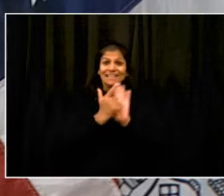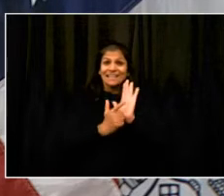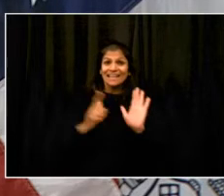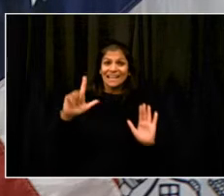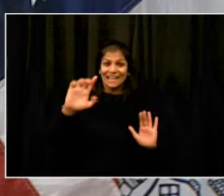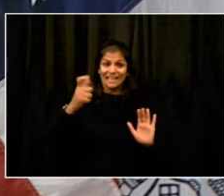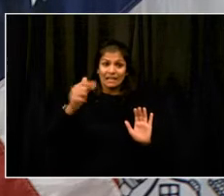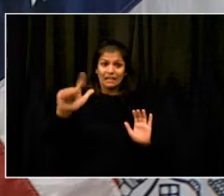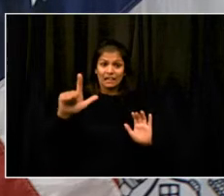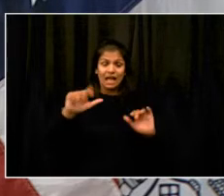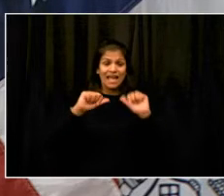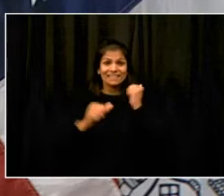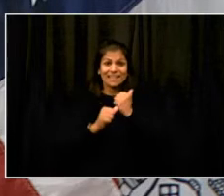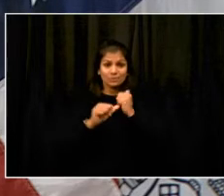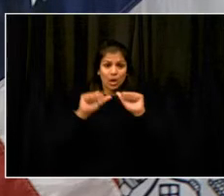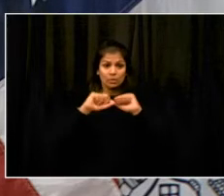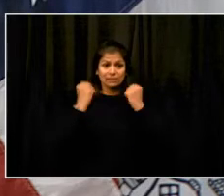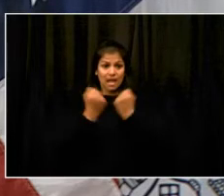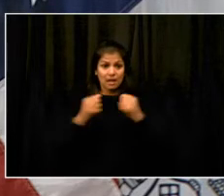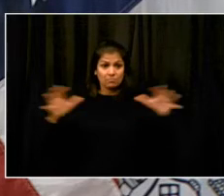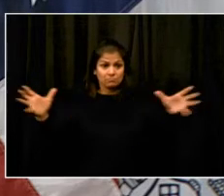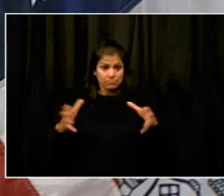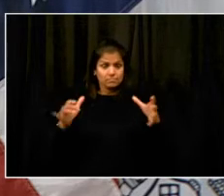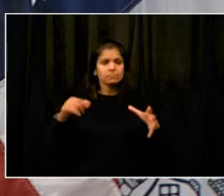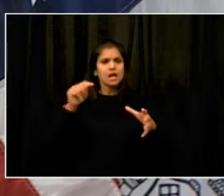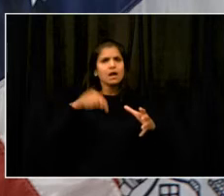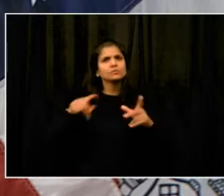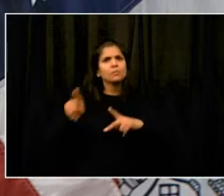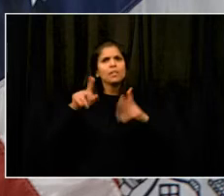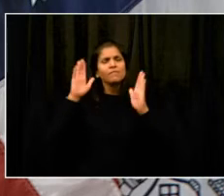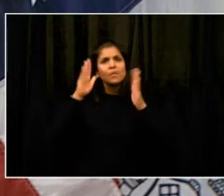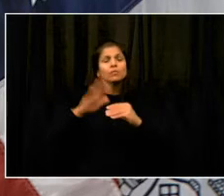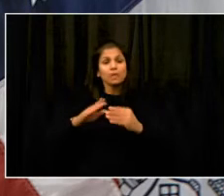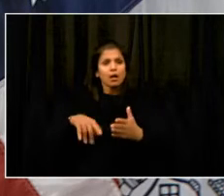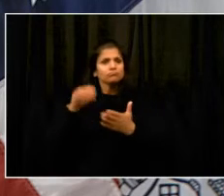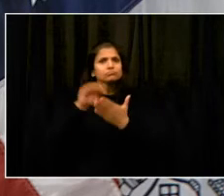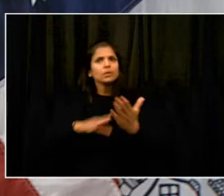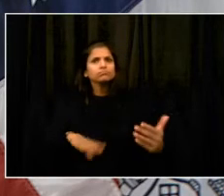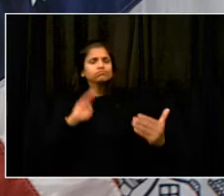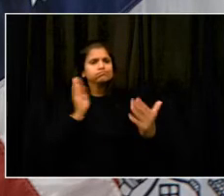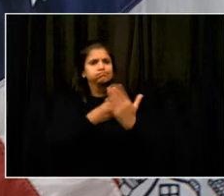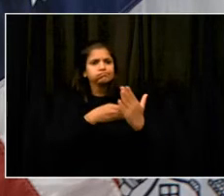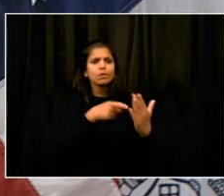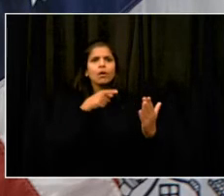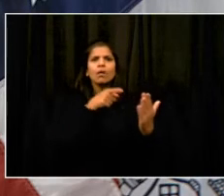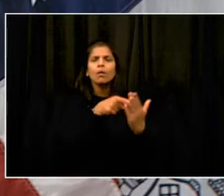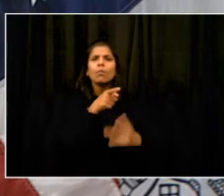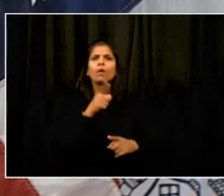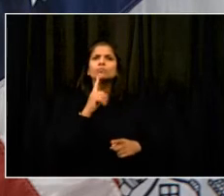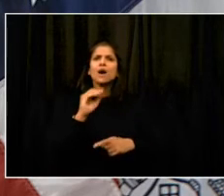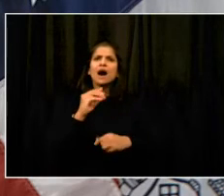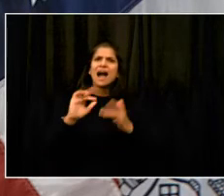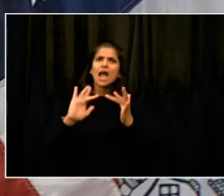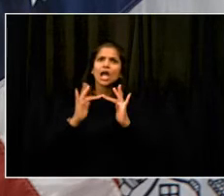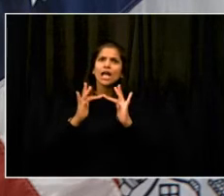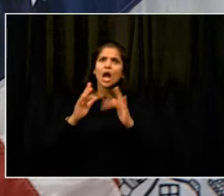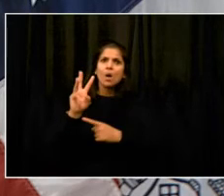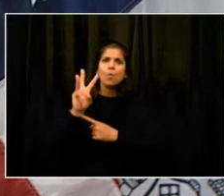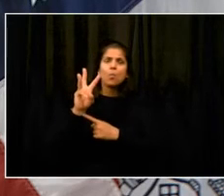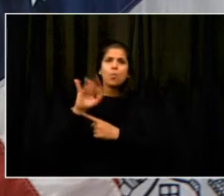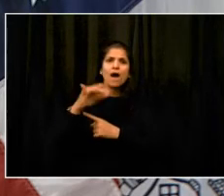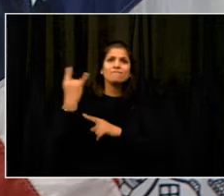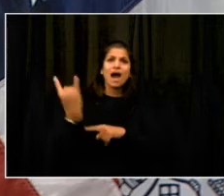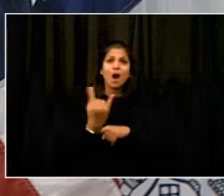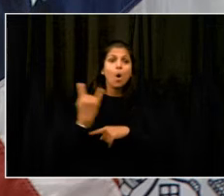I know earlier we had reported that, the goal was the summer, but they're asking for January 4th, the first day back after